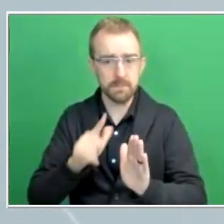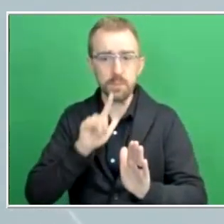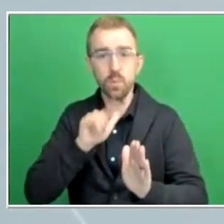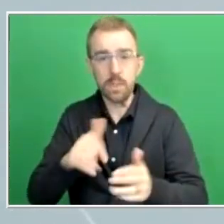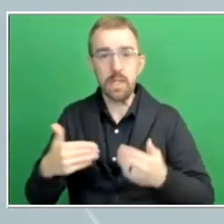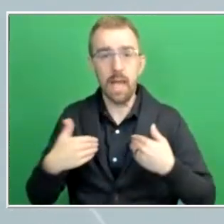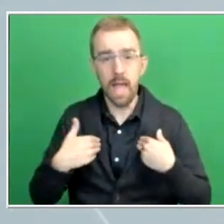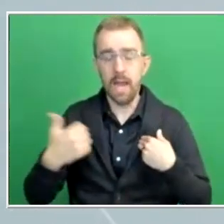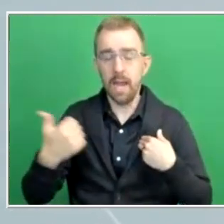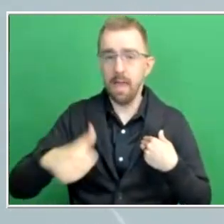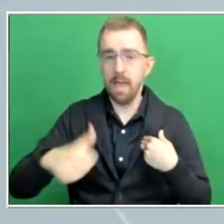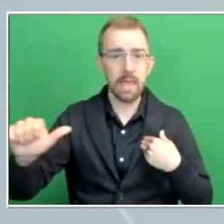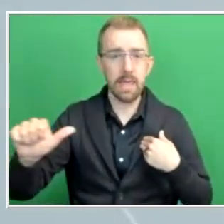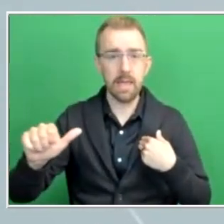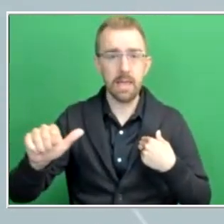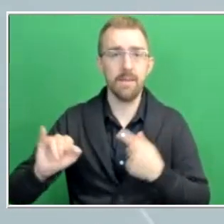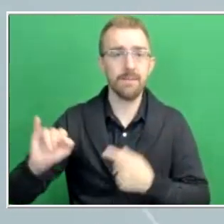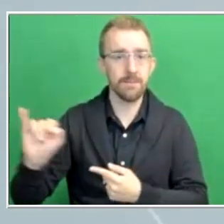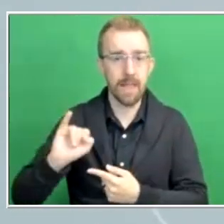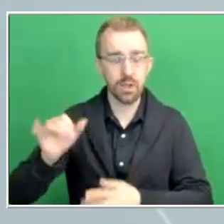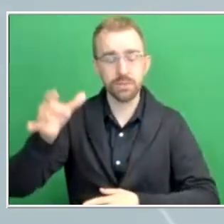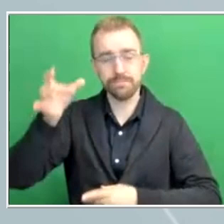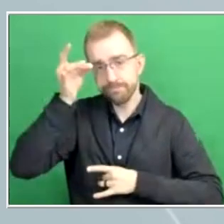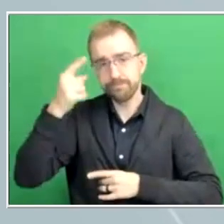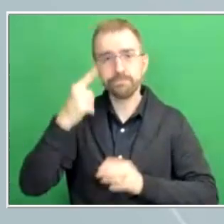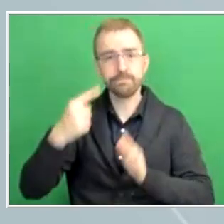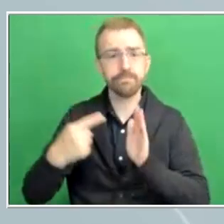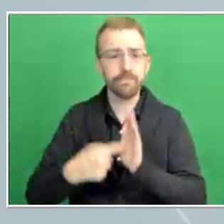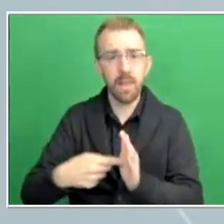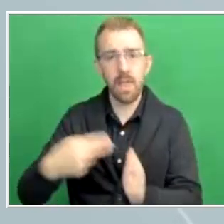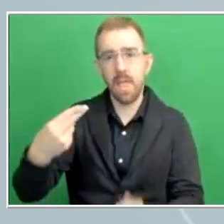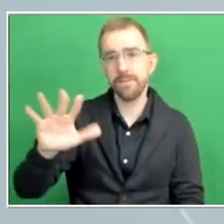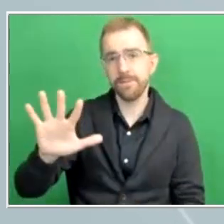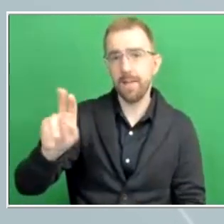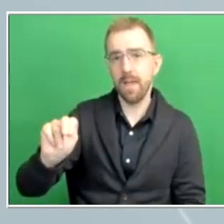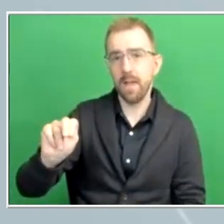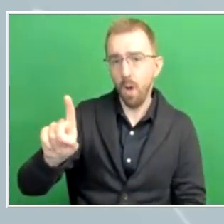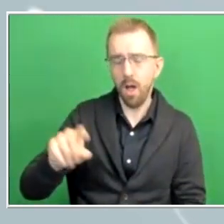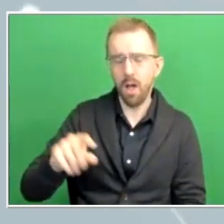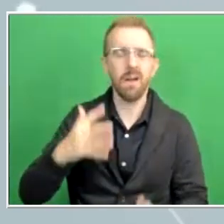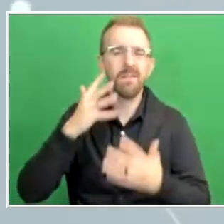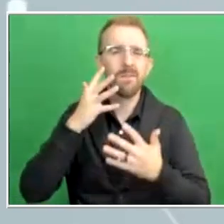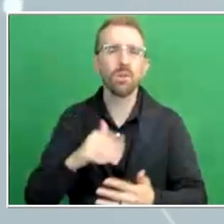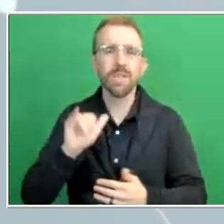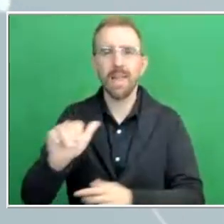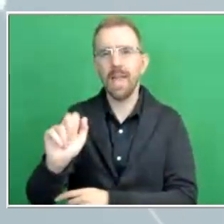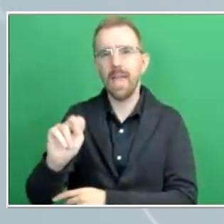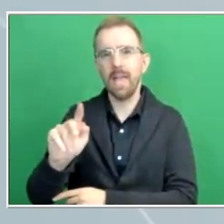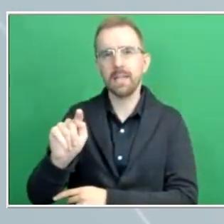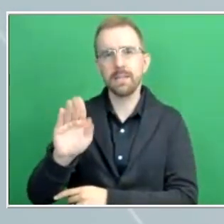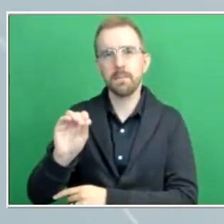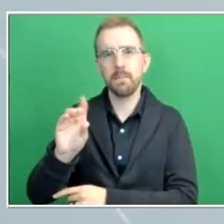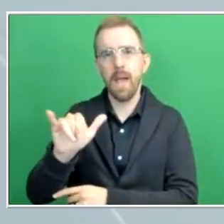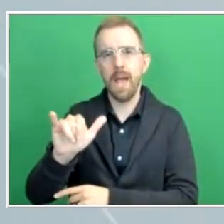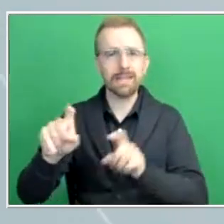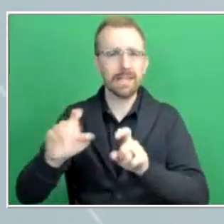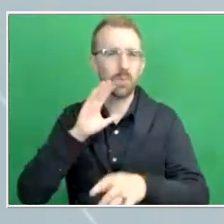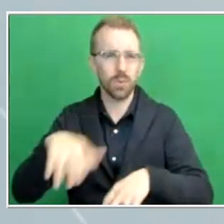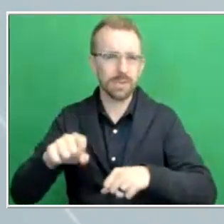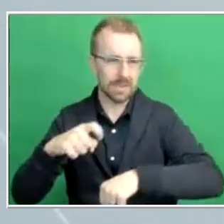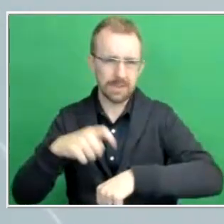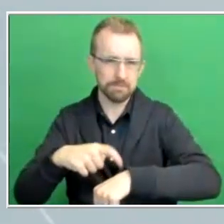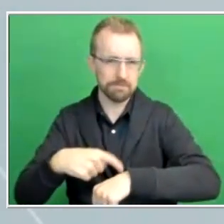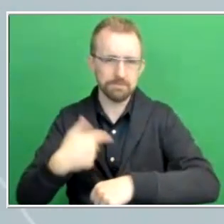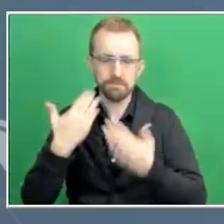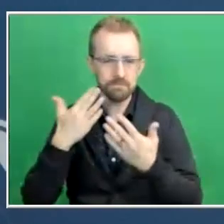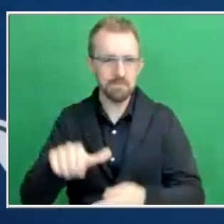any infection such as H5N1. Unfortunately, that antibody test is going to take time. We won't know probably for another